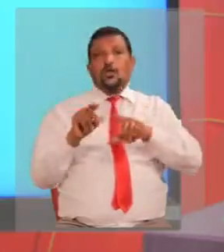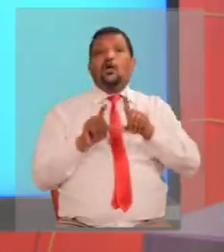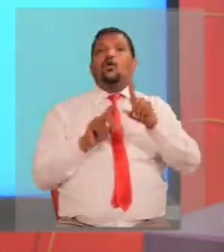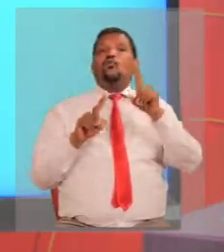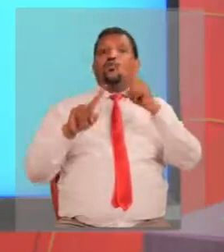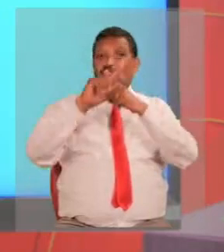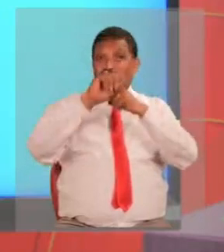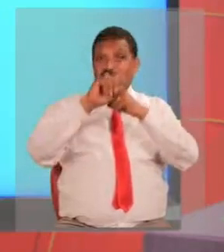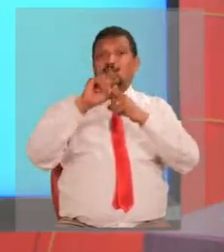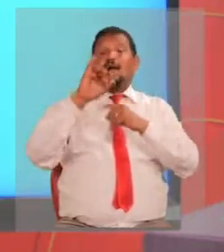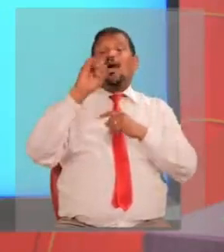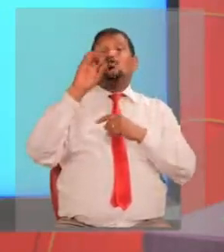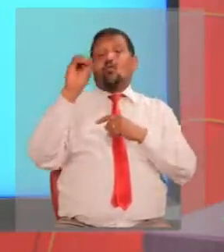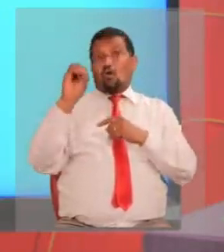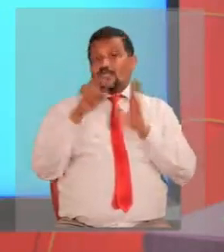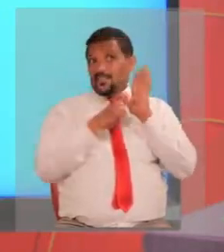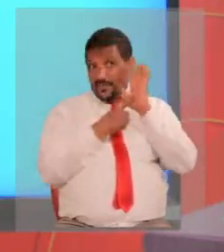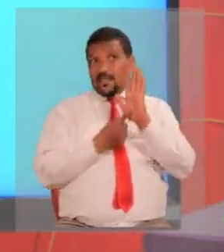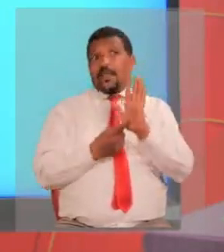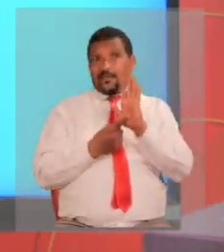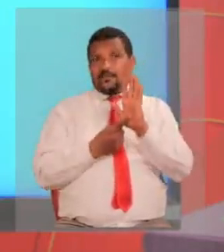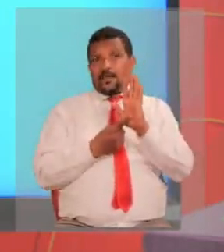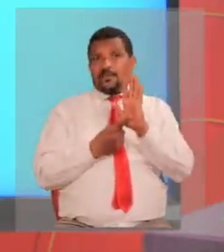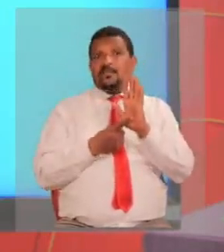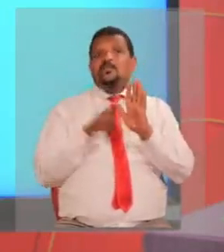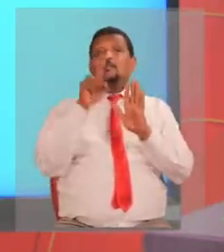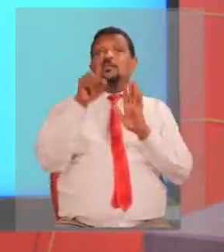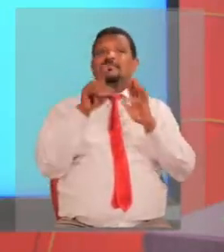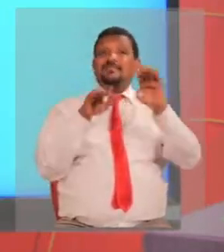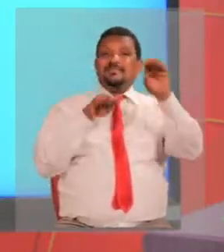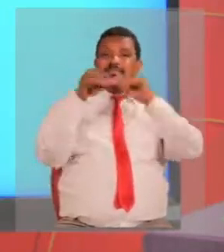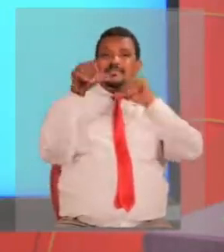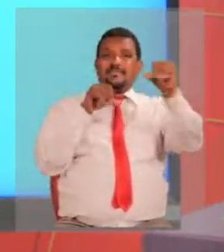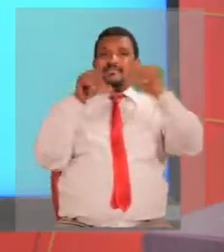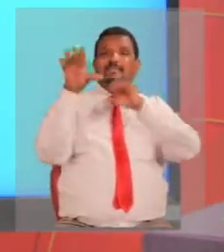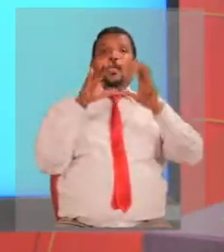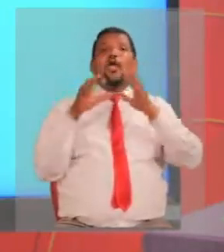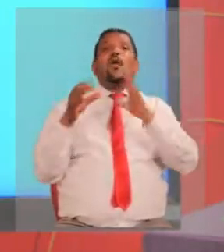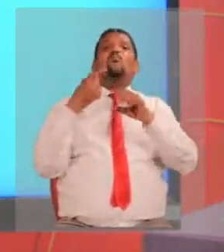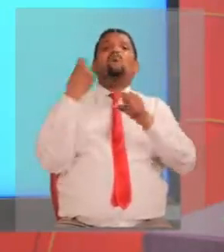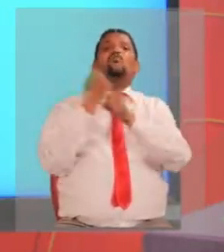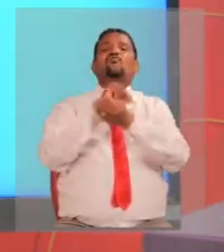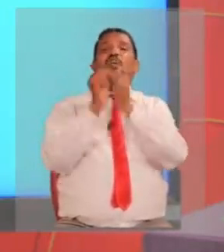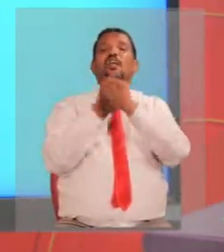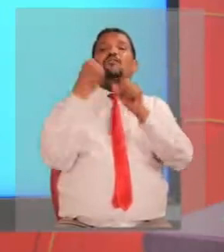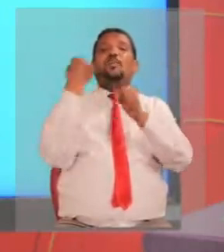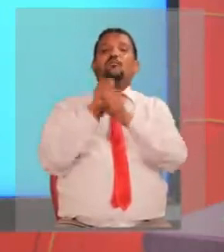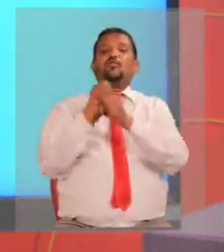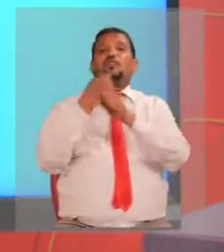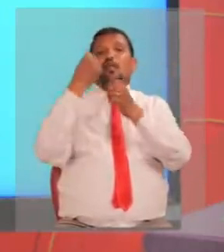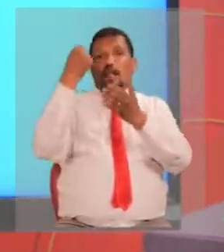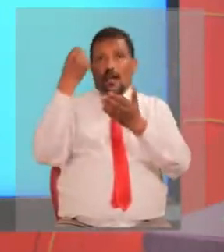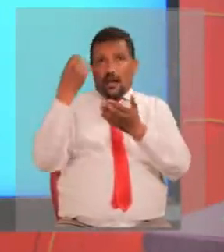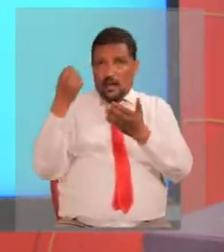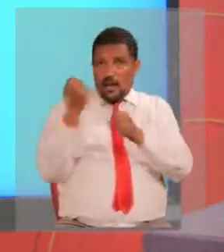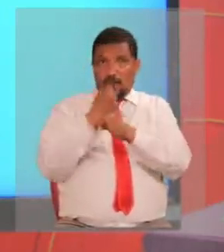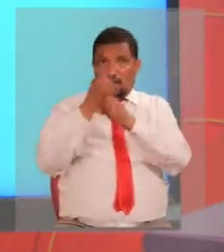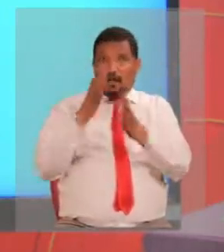Cross-secting isoquants indicate that there is inconsistent employment of the variable inputs, labor and